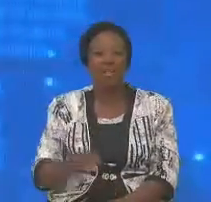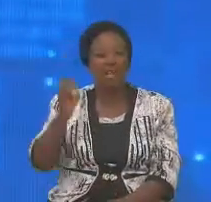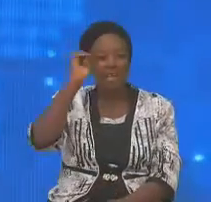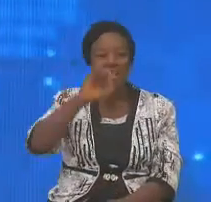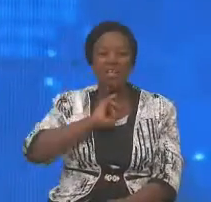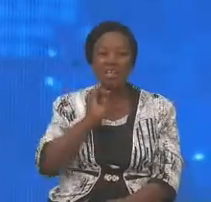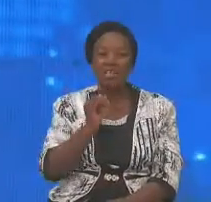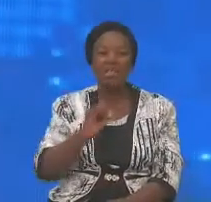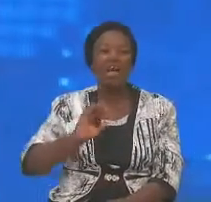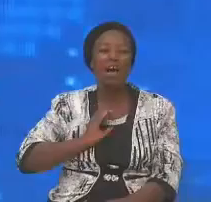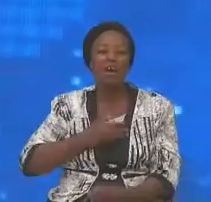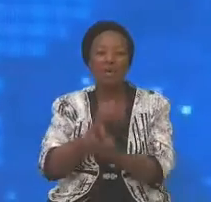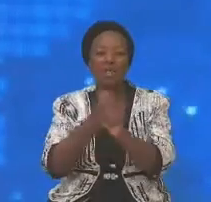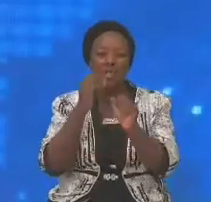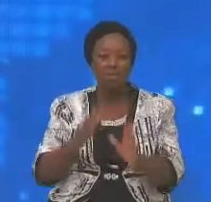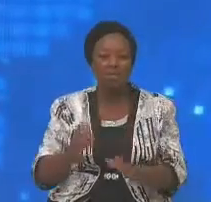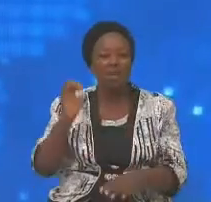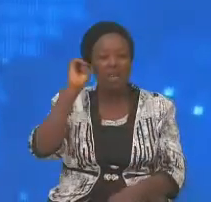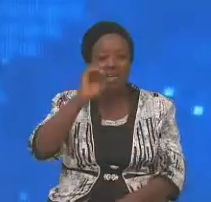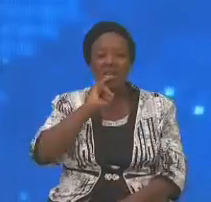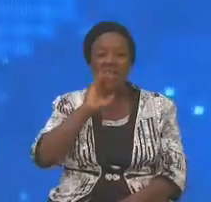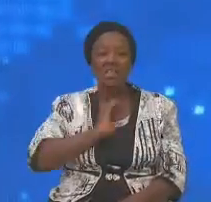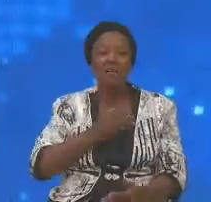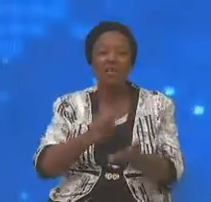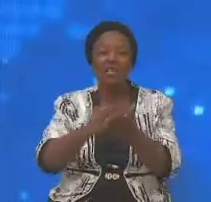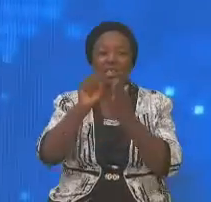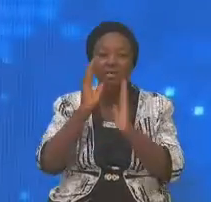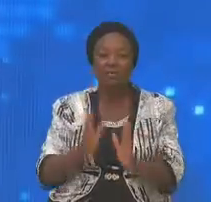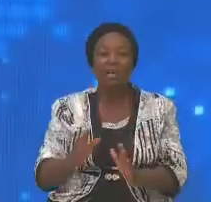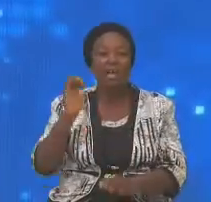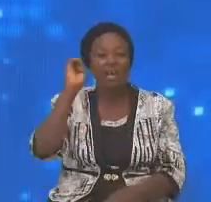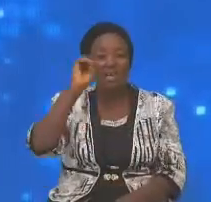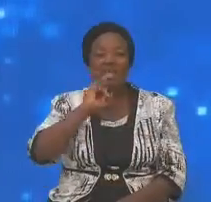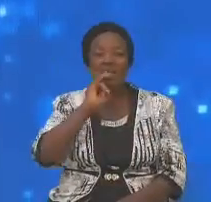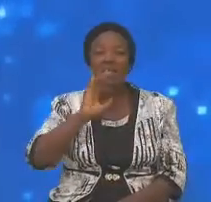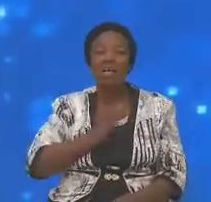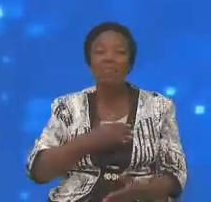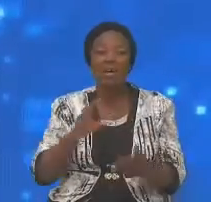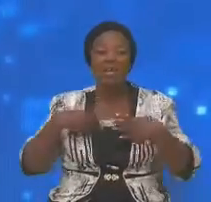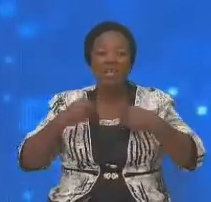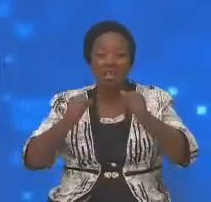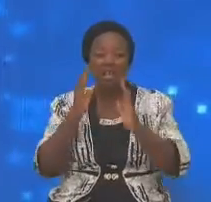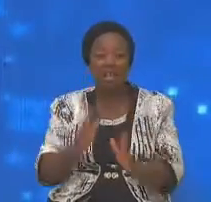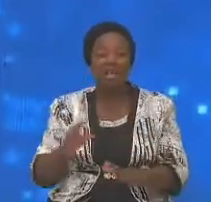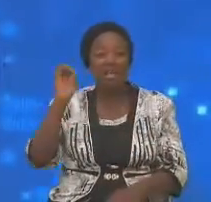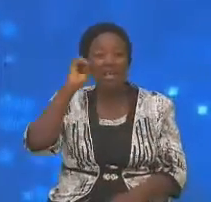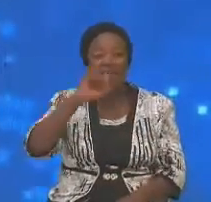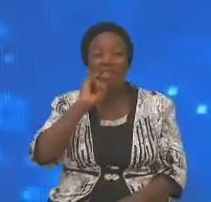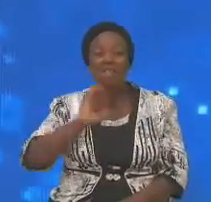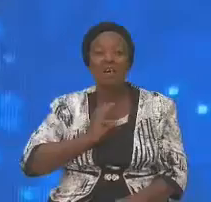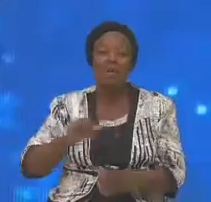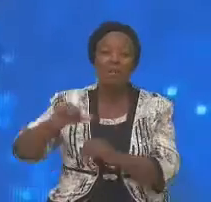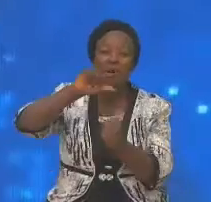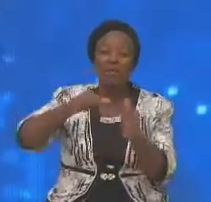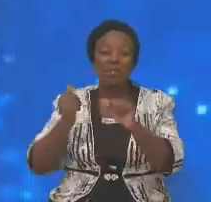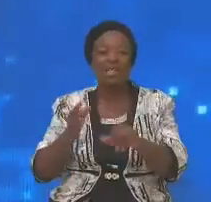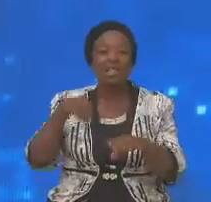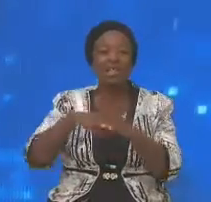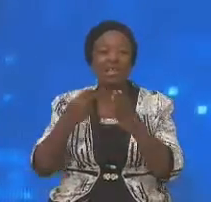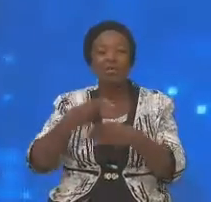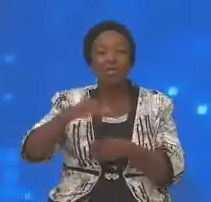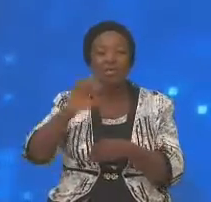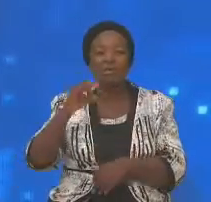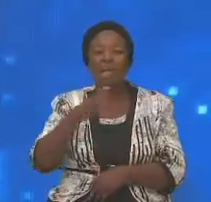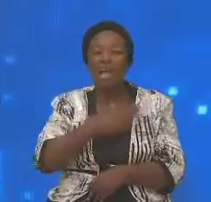position, official position, where Christ, our Savior, our Redeemer, our Healer, our Conqueror, where